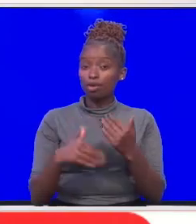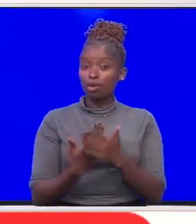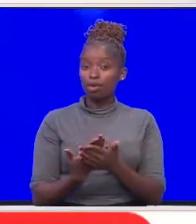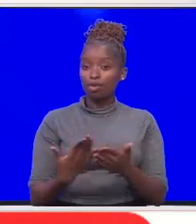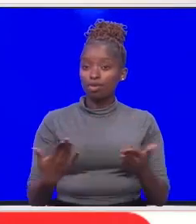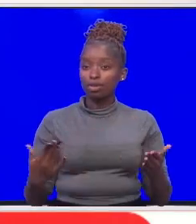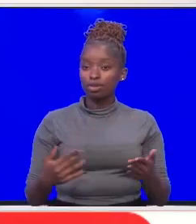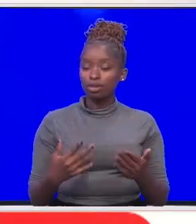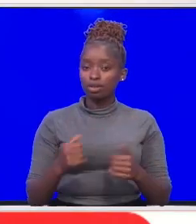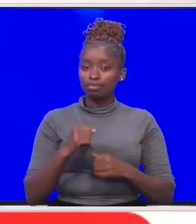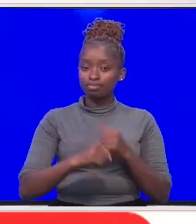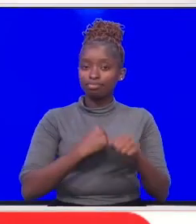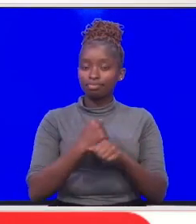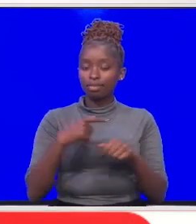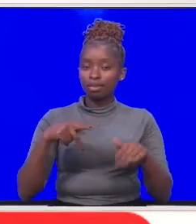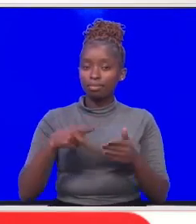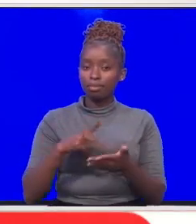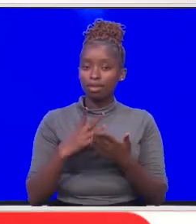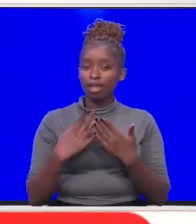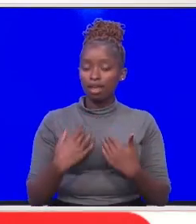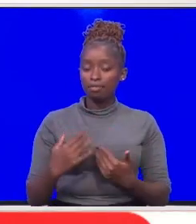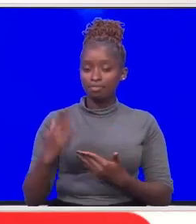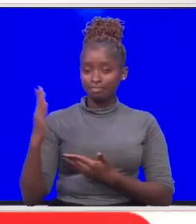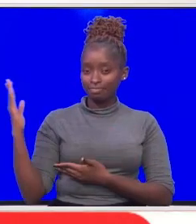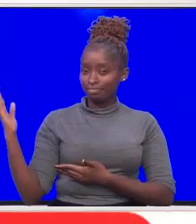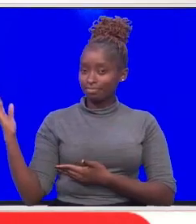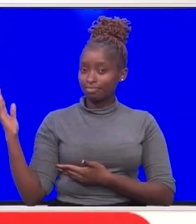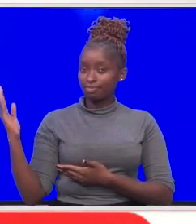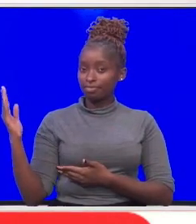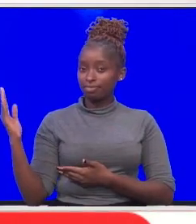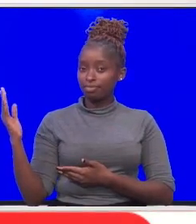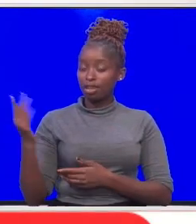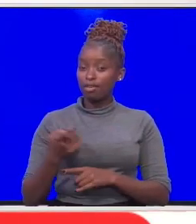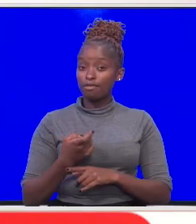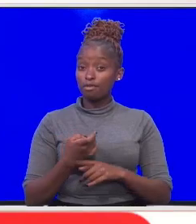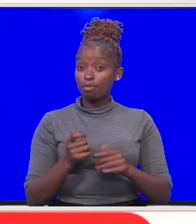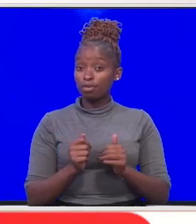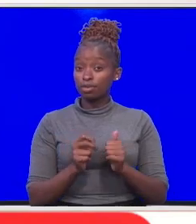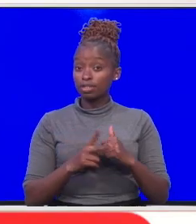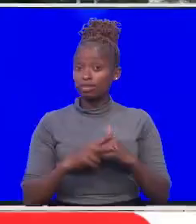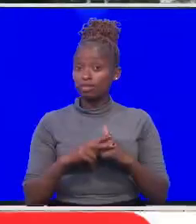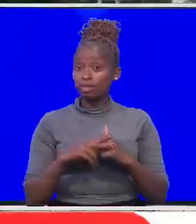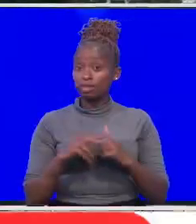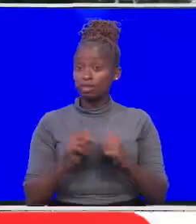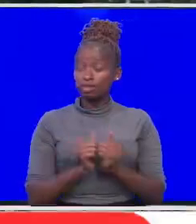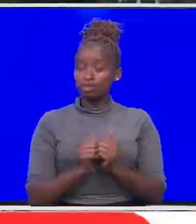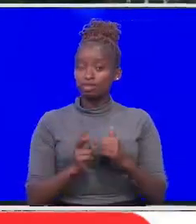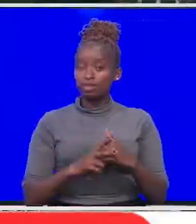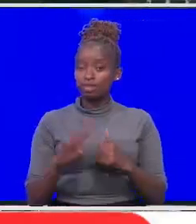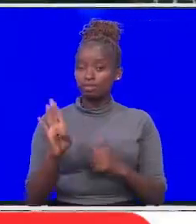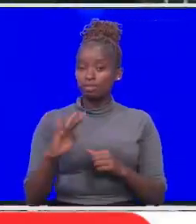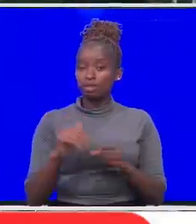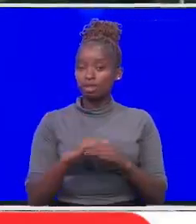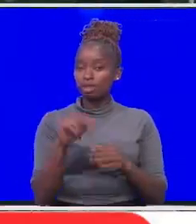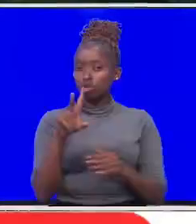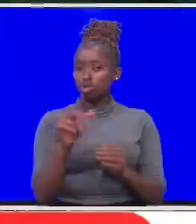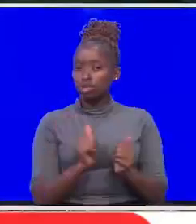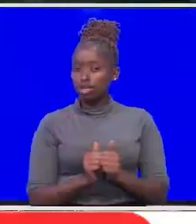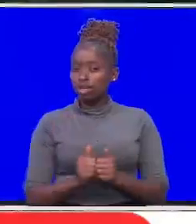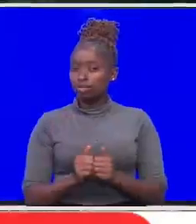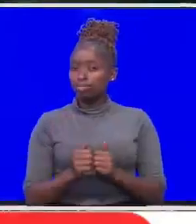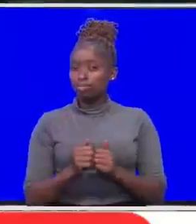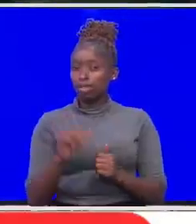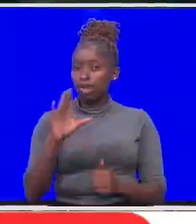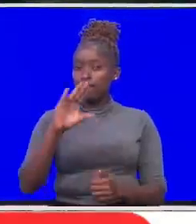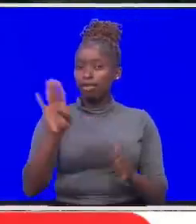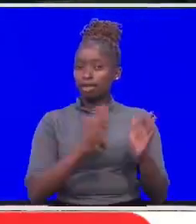pay $74 billion in loan service payments, a rise from $17 billion in 2010. The African Development Bank Africa